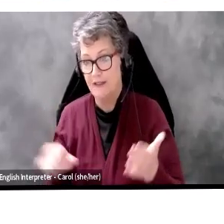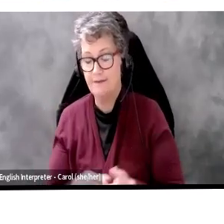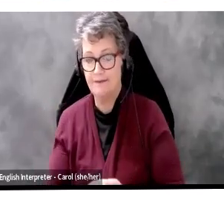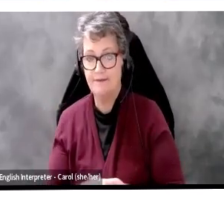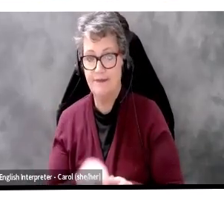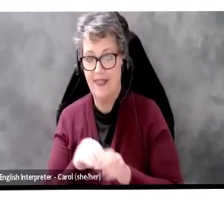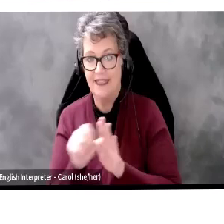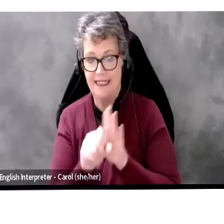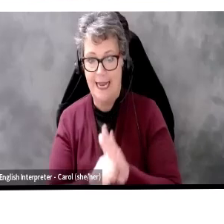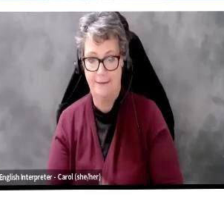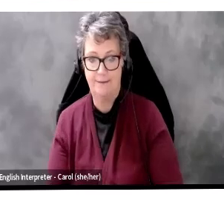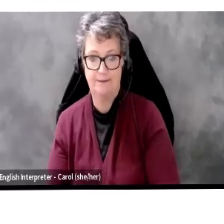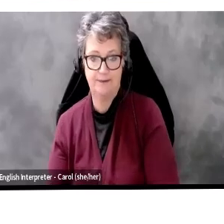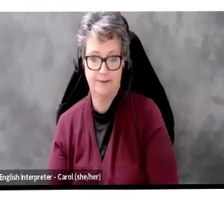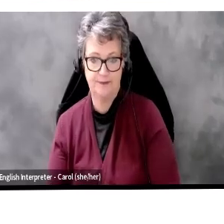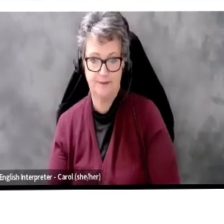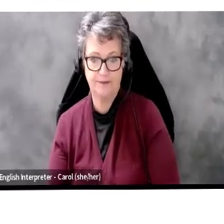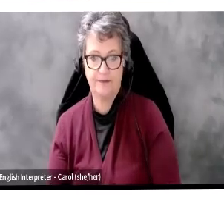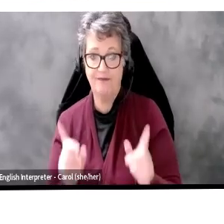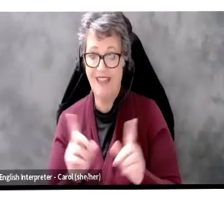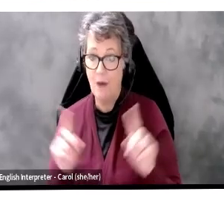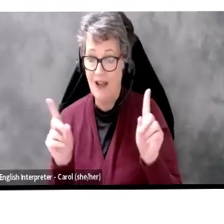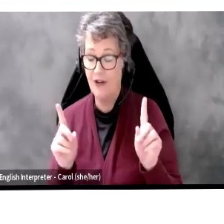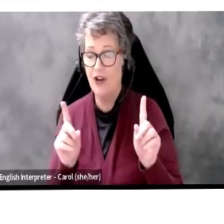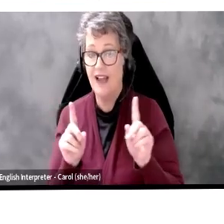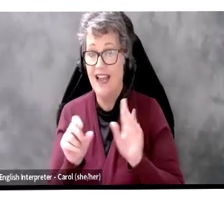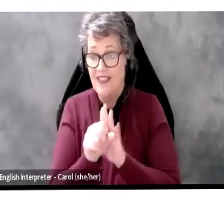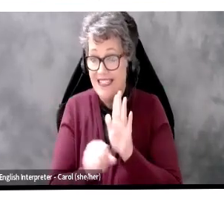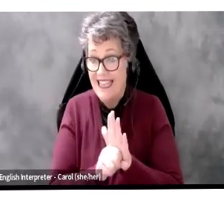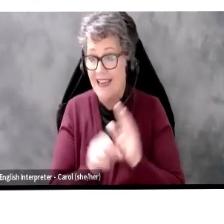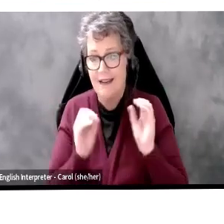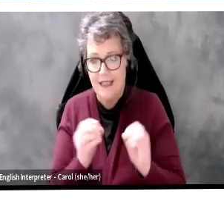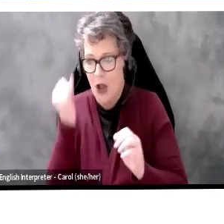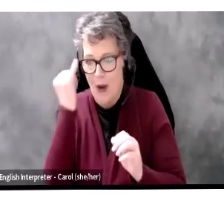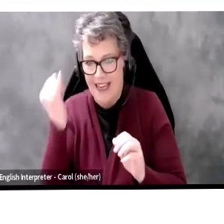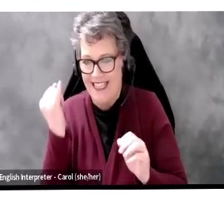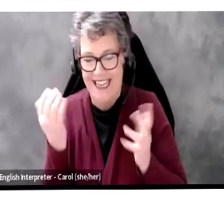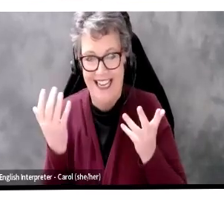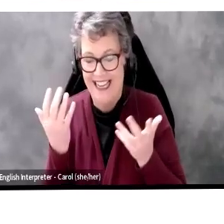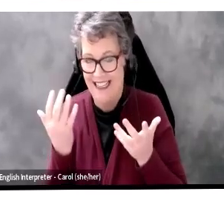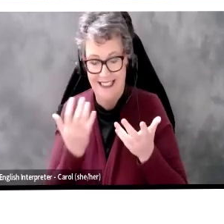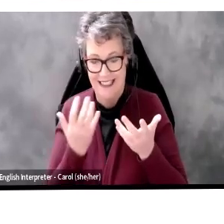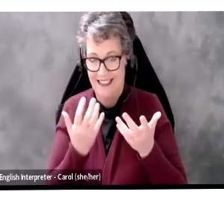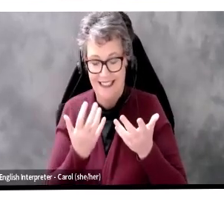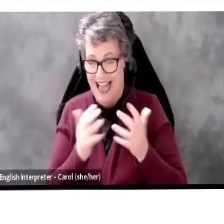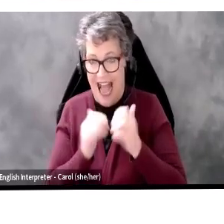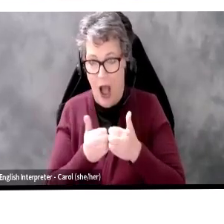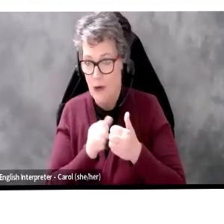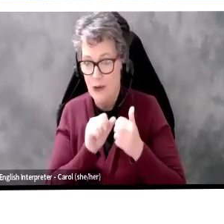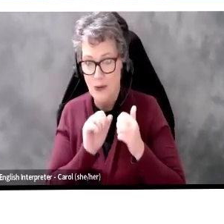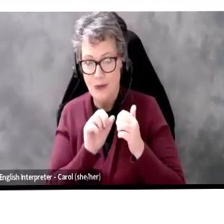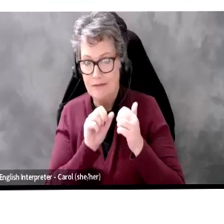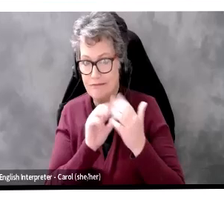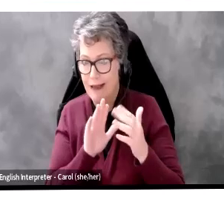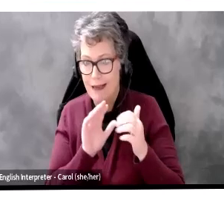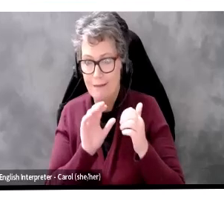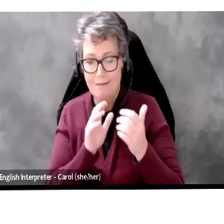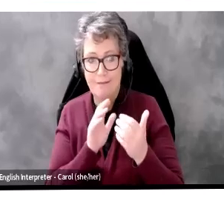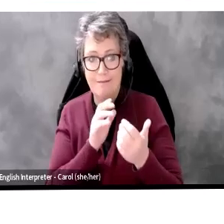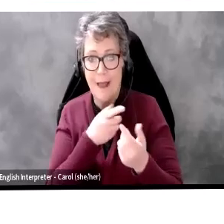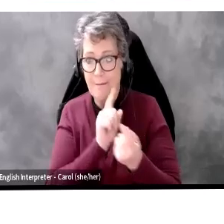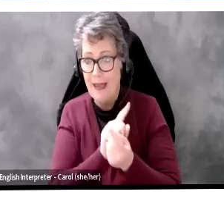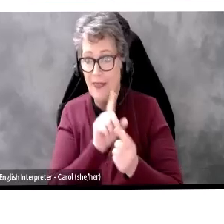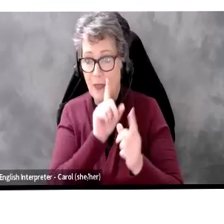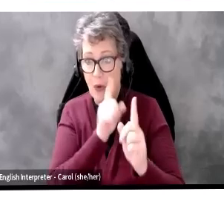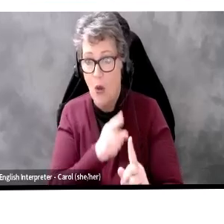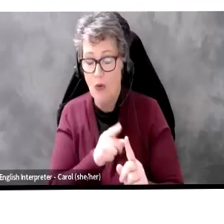in the state. However, the state really has no idea its progress in meeting these goals because student